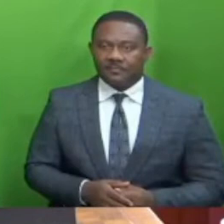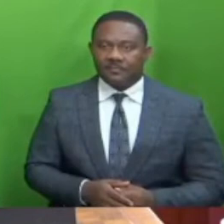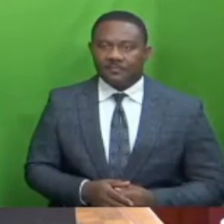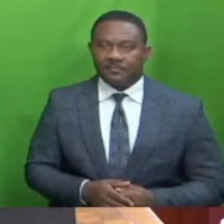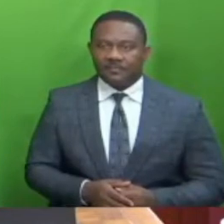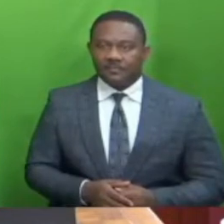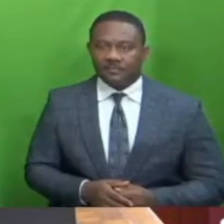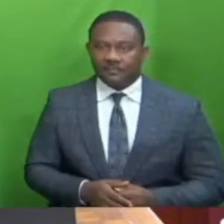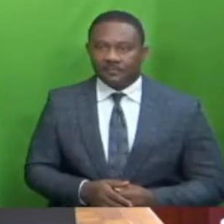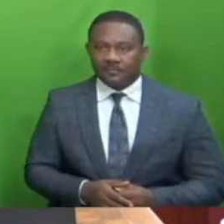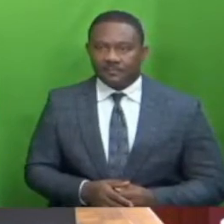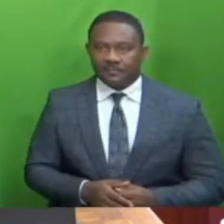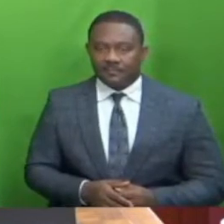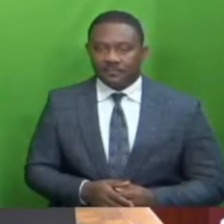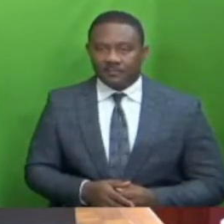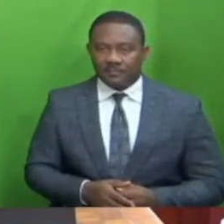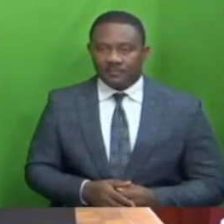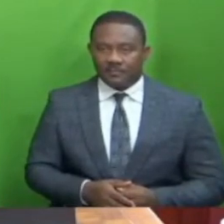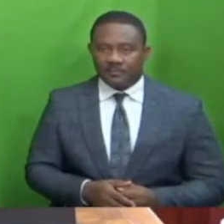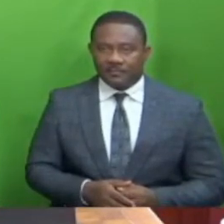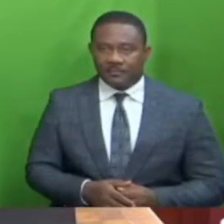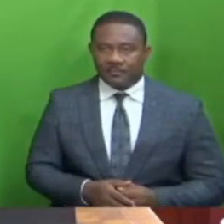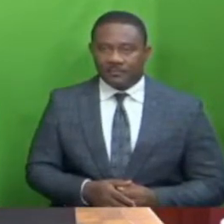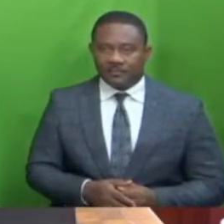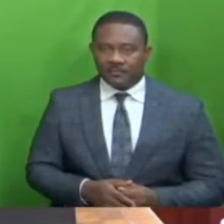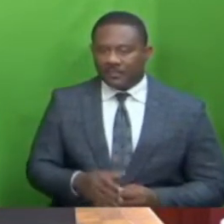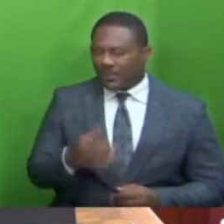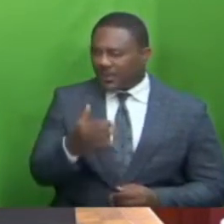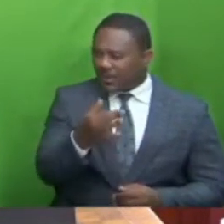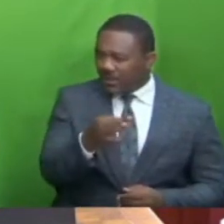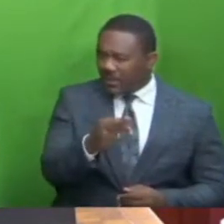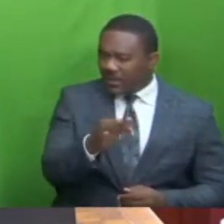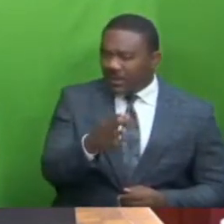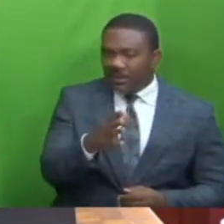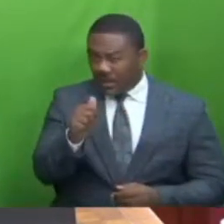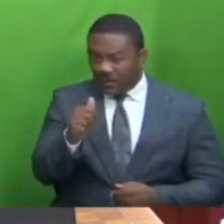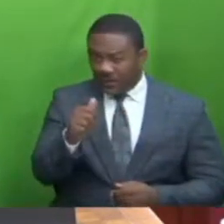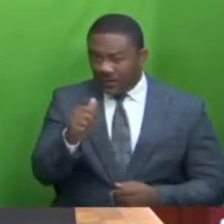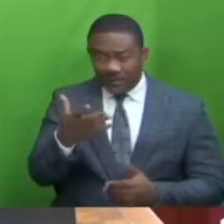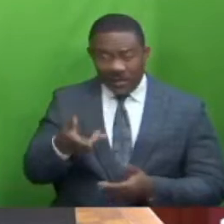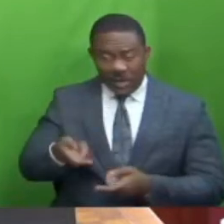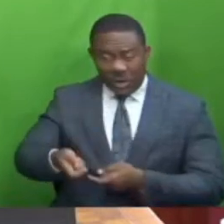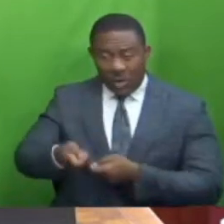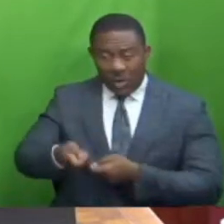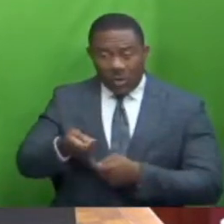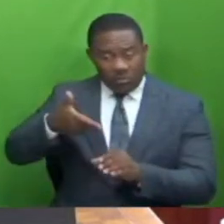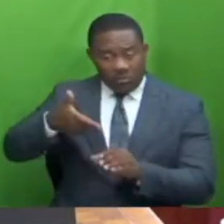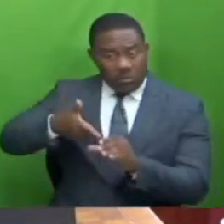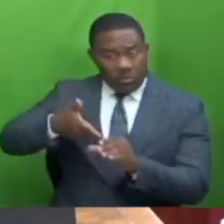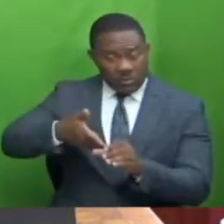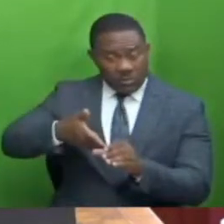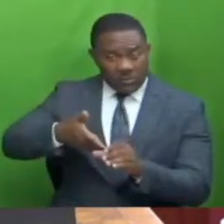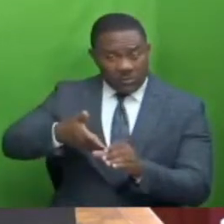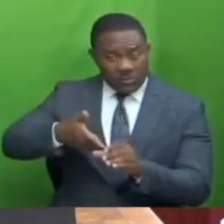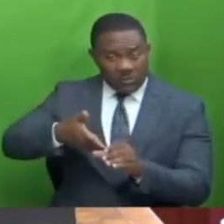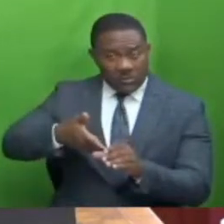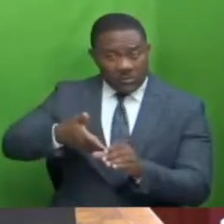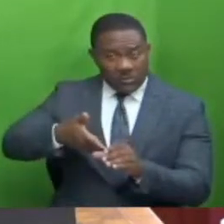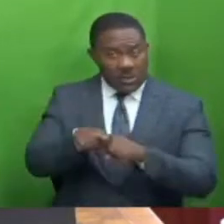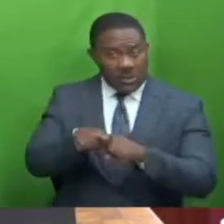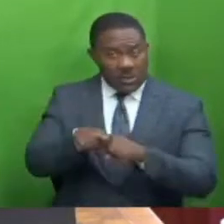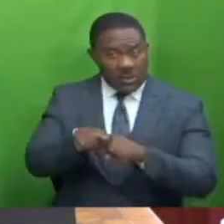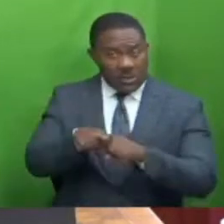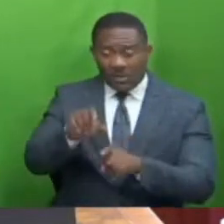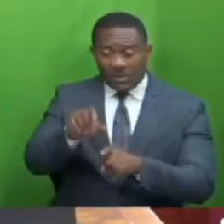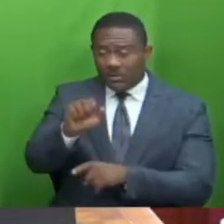the 10 fields, and the 9th and 10th and 11th liftings from the Sankofa Field. In addition to the total